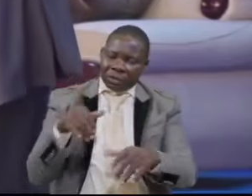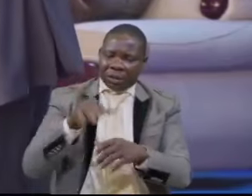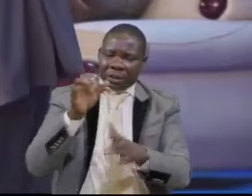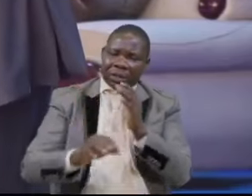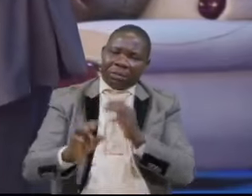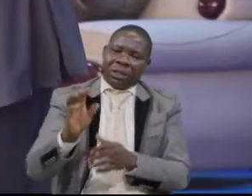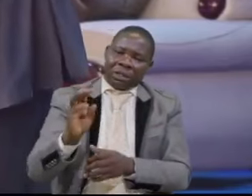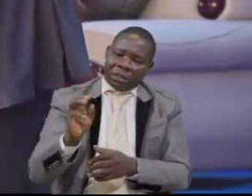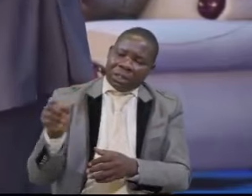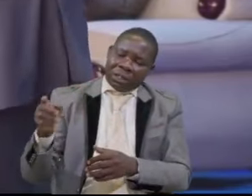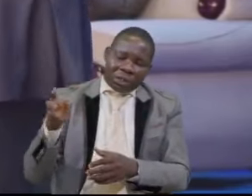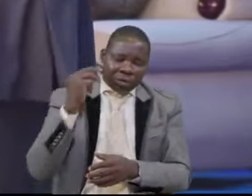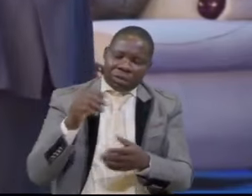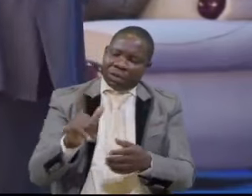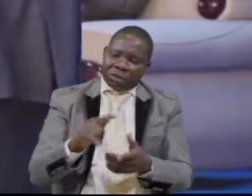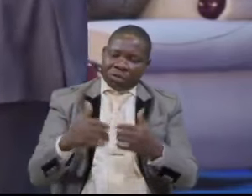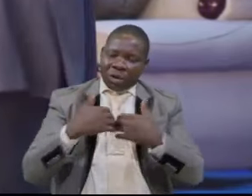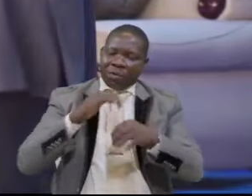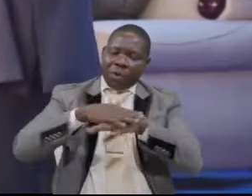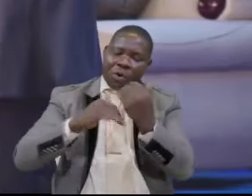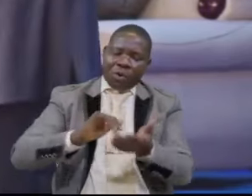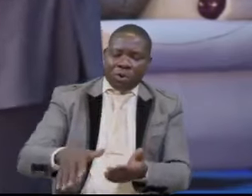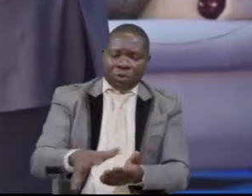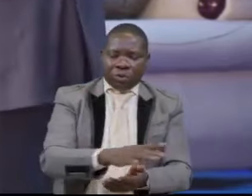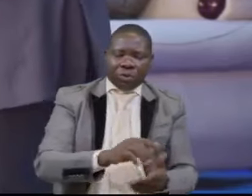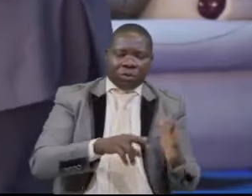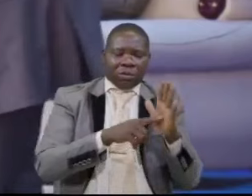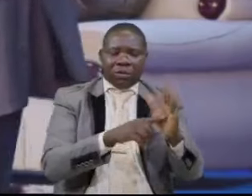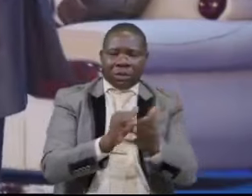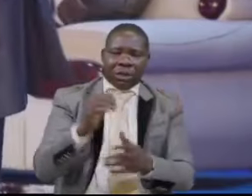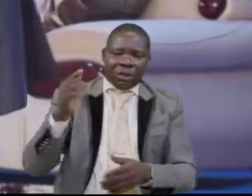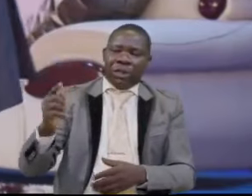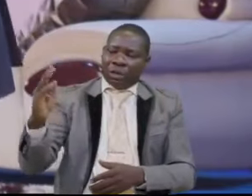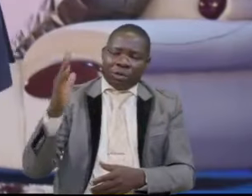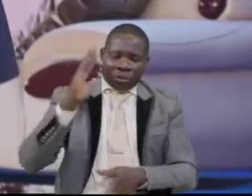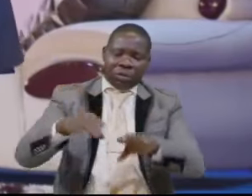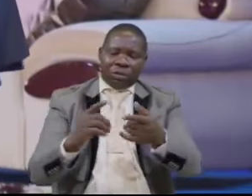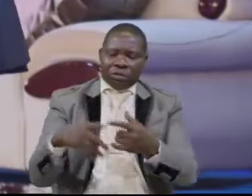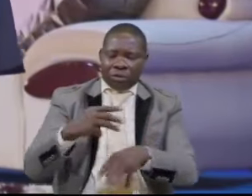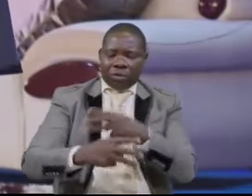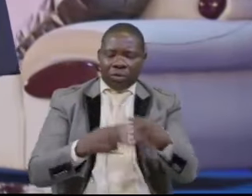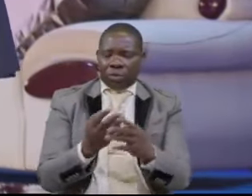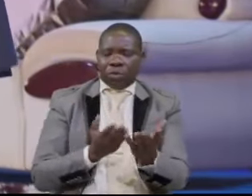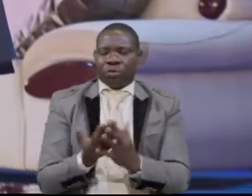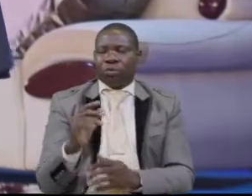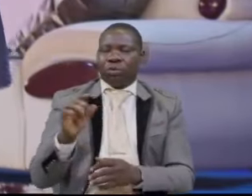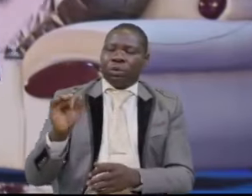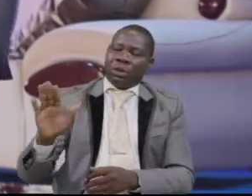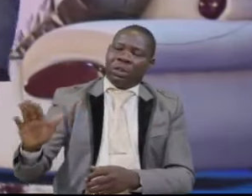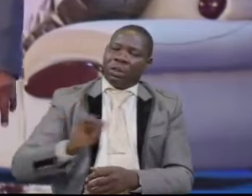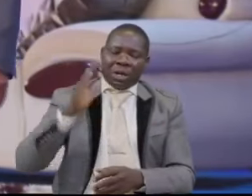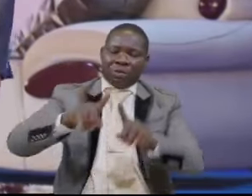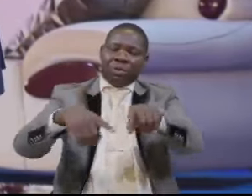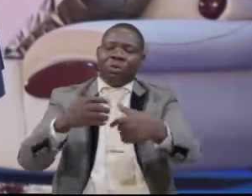all those revelations that God will give to the world through him. I'll go in there, I'll come